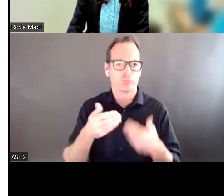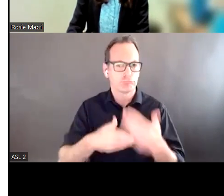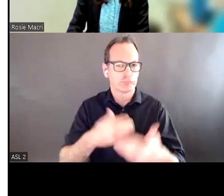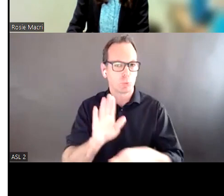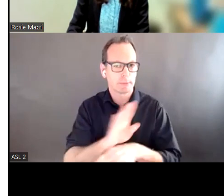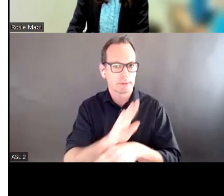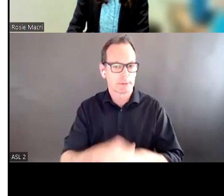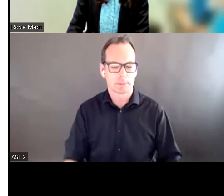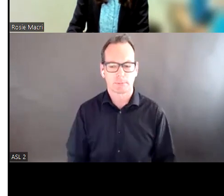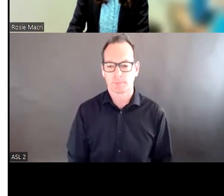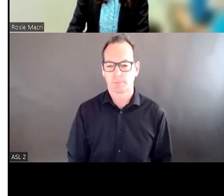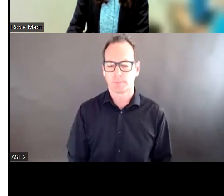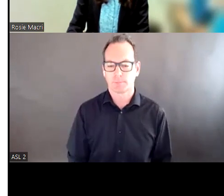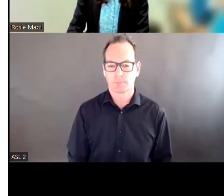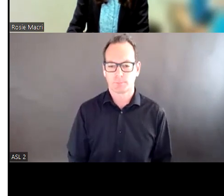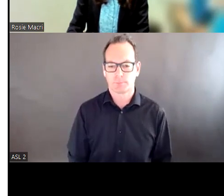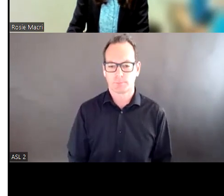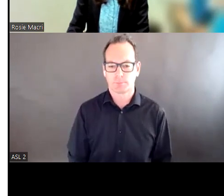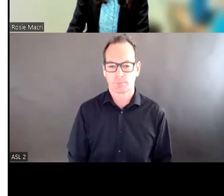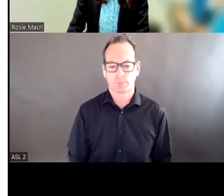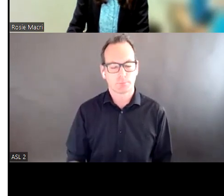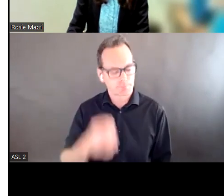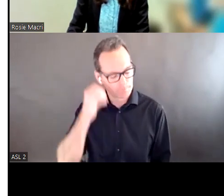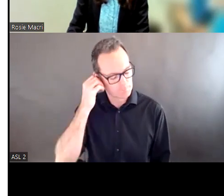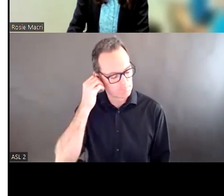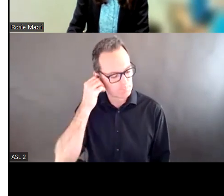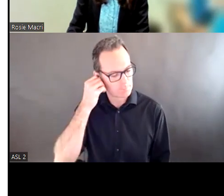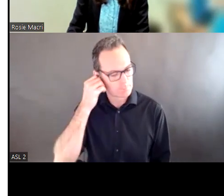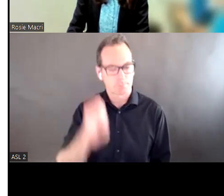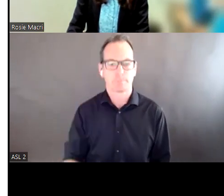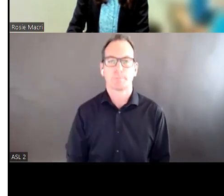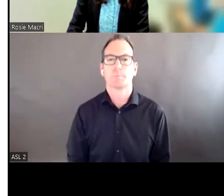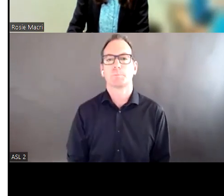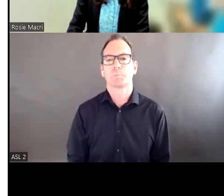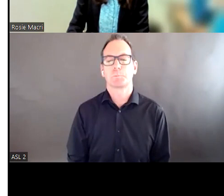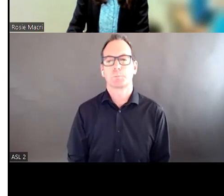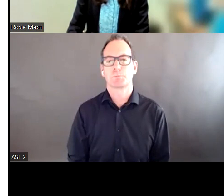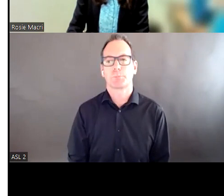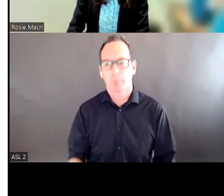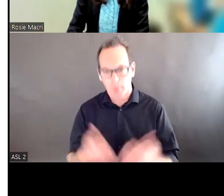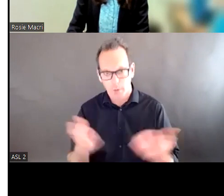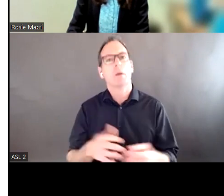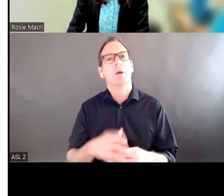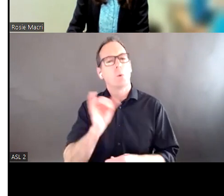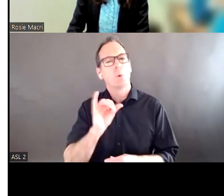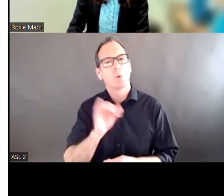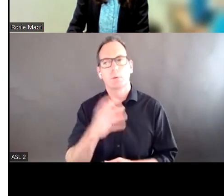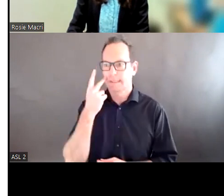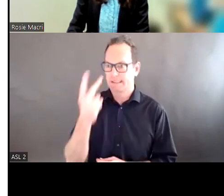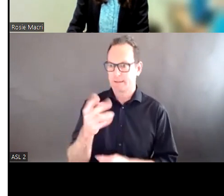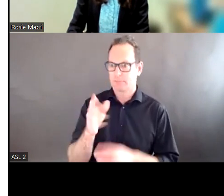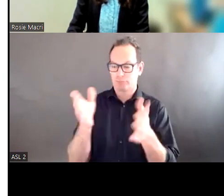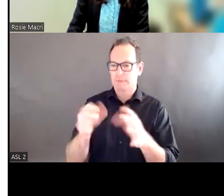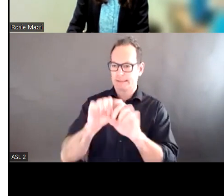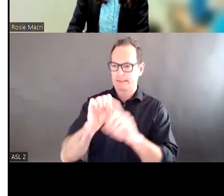also explore opportunities where there may be misunderstandings or voiced or unvoiced needs that are